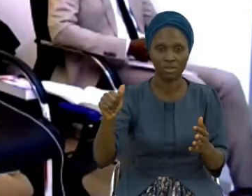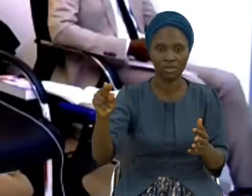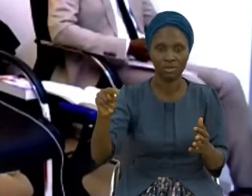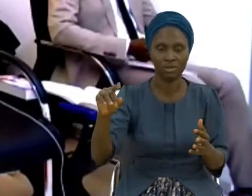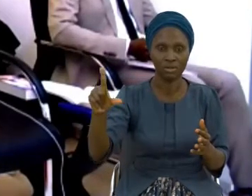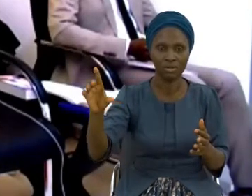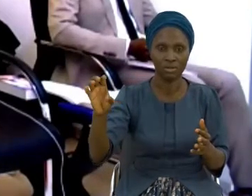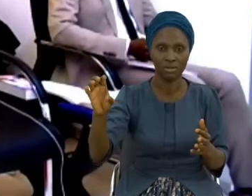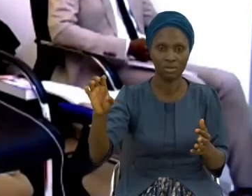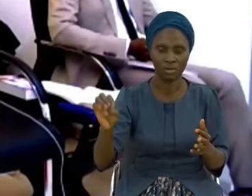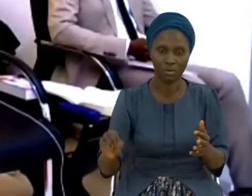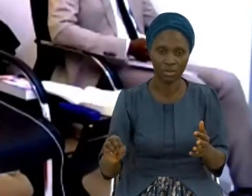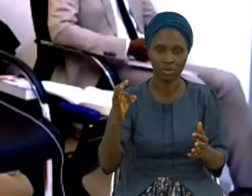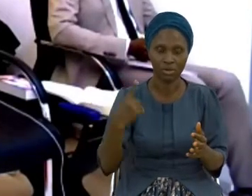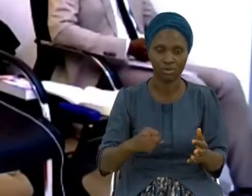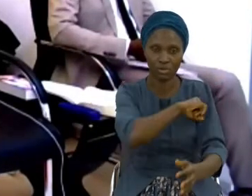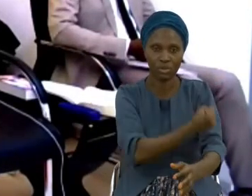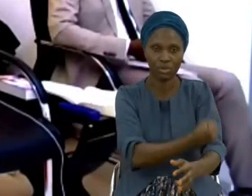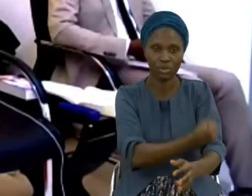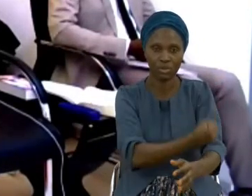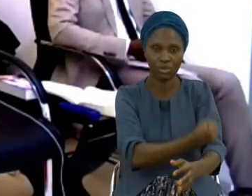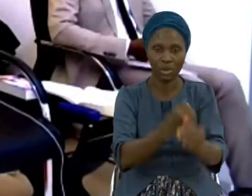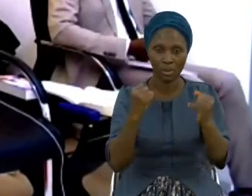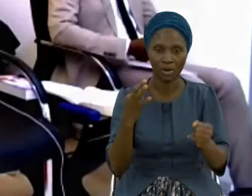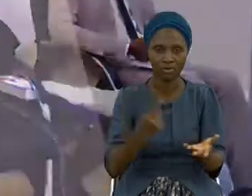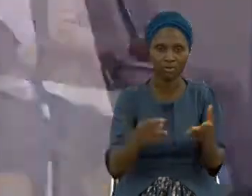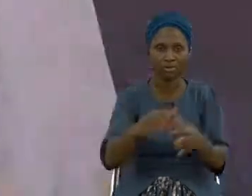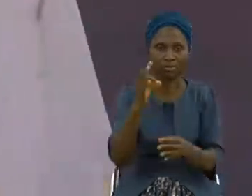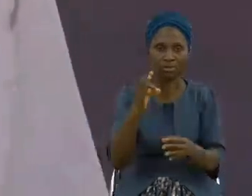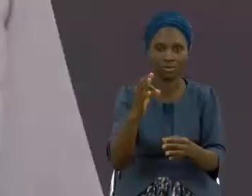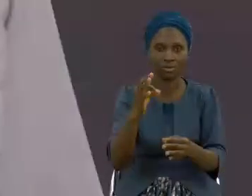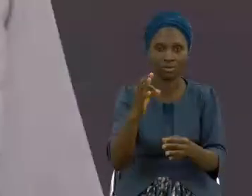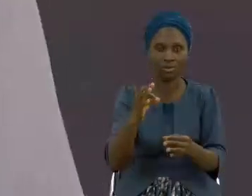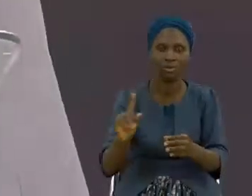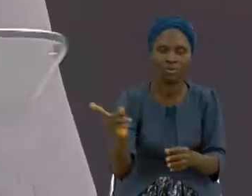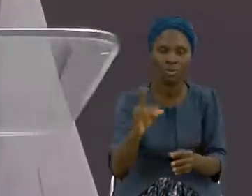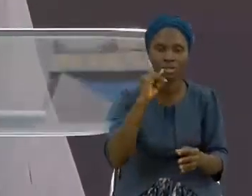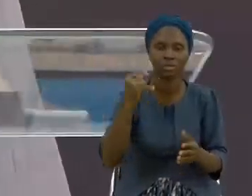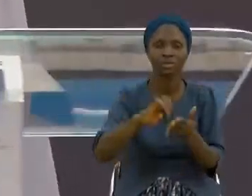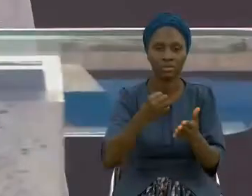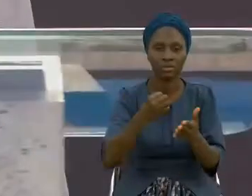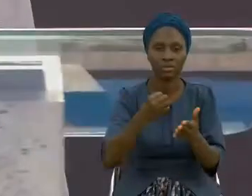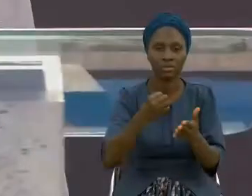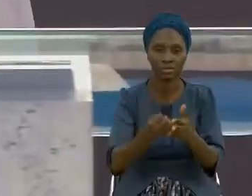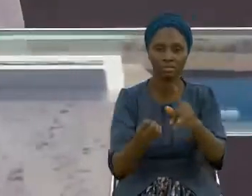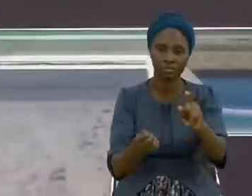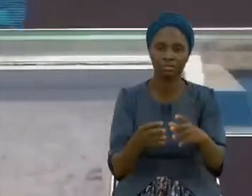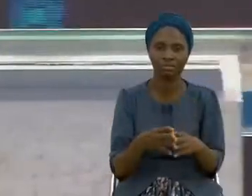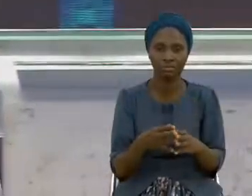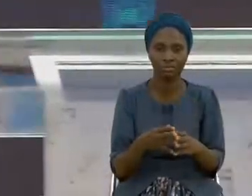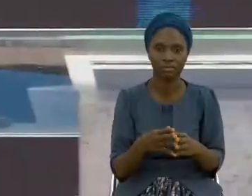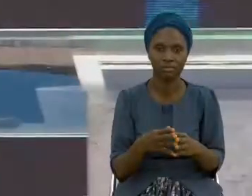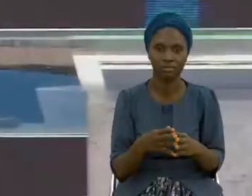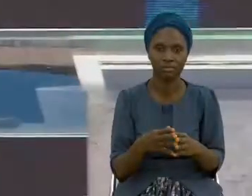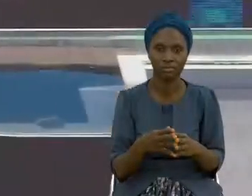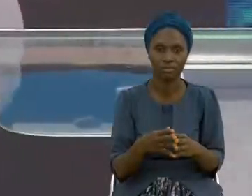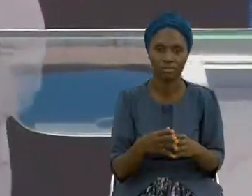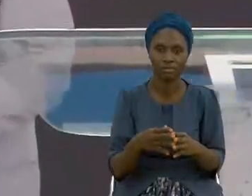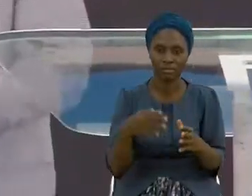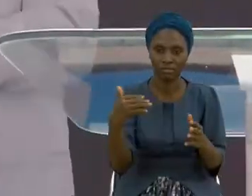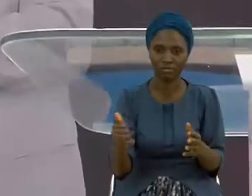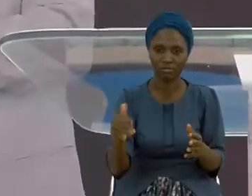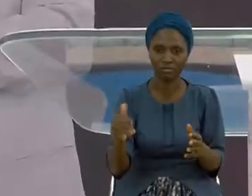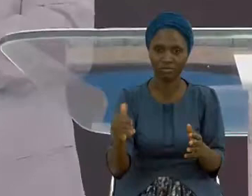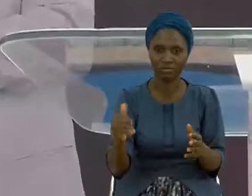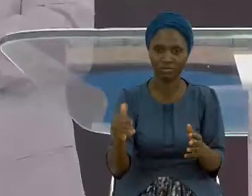is the evidence a cockroach mixed with fridge not elijah